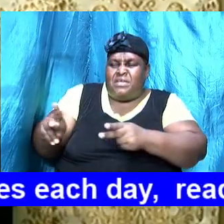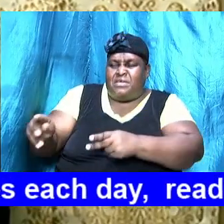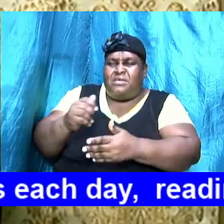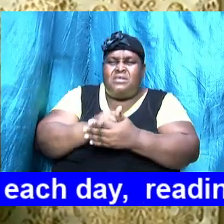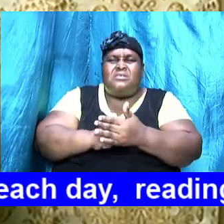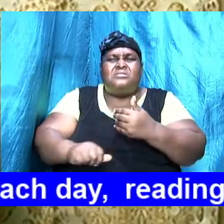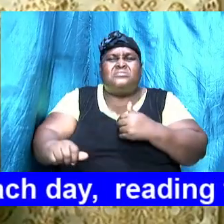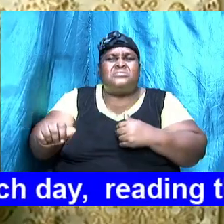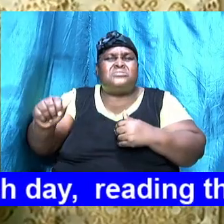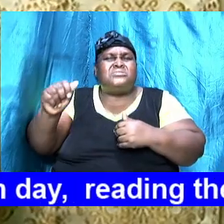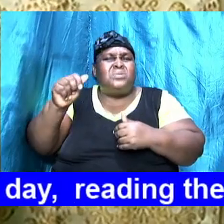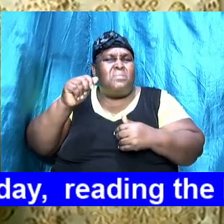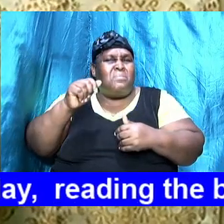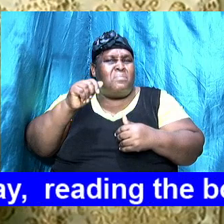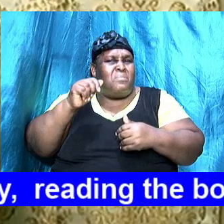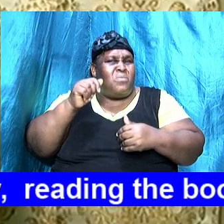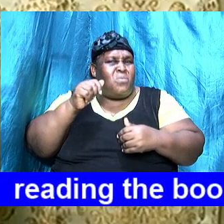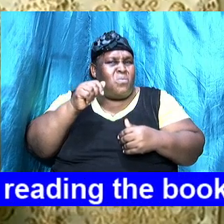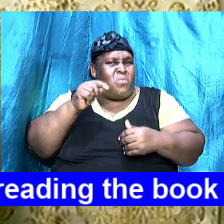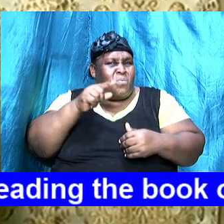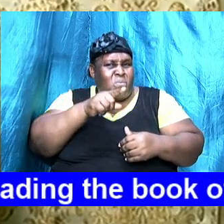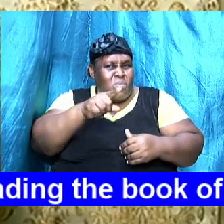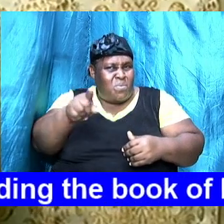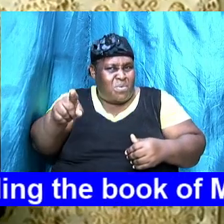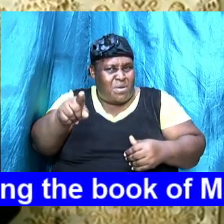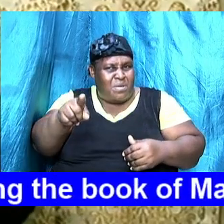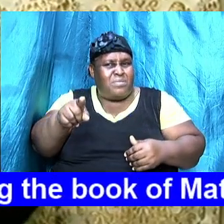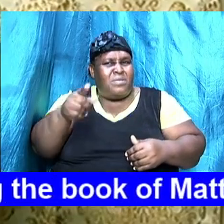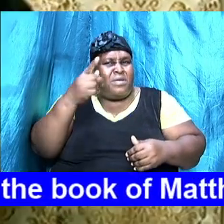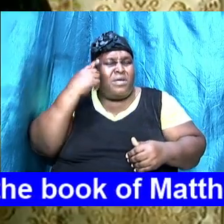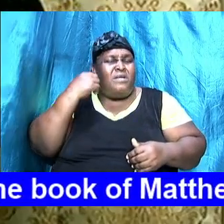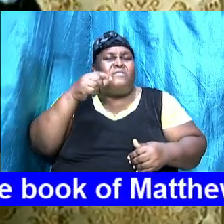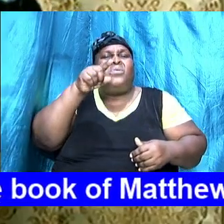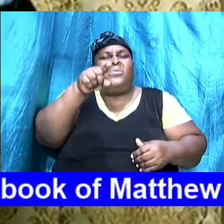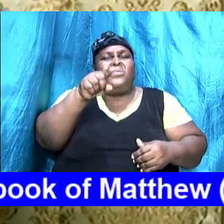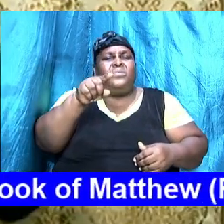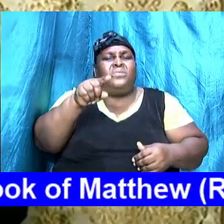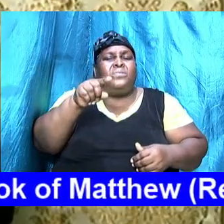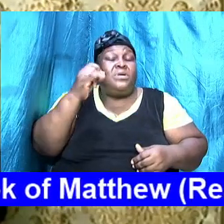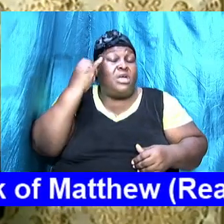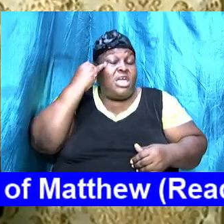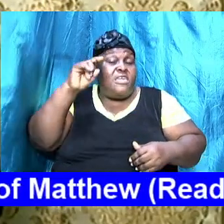you first don't have something with him.